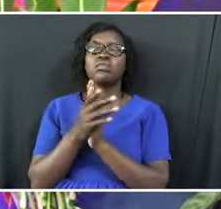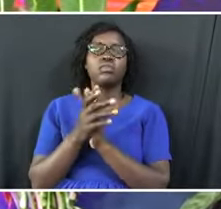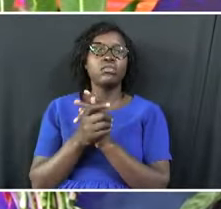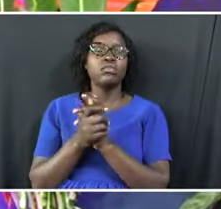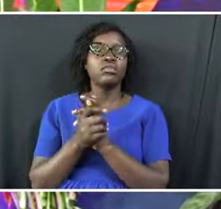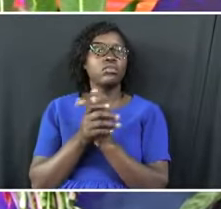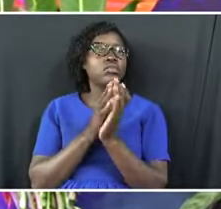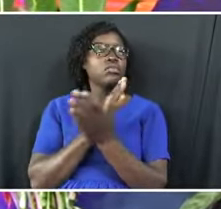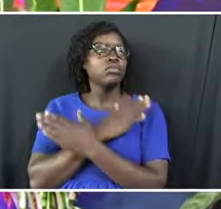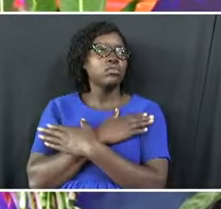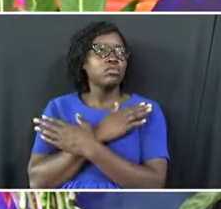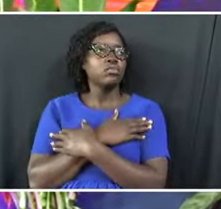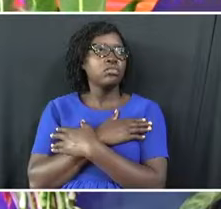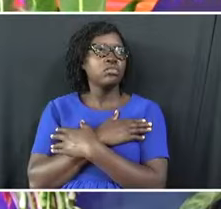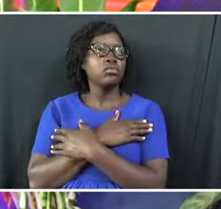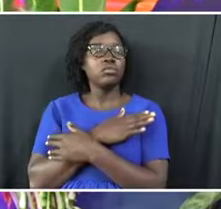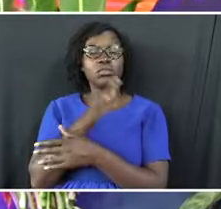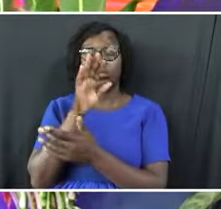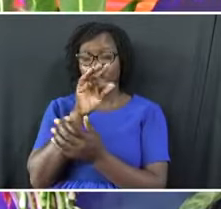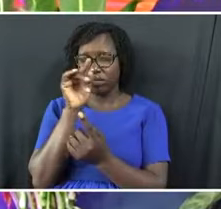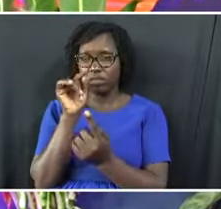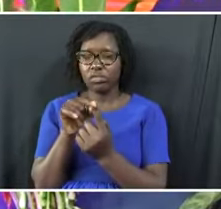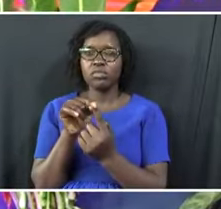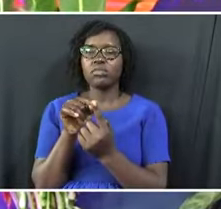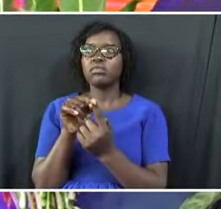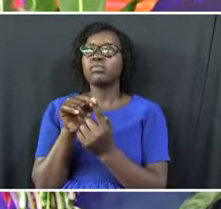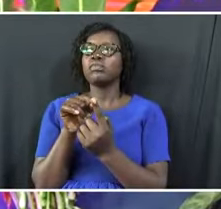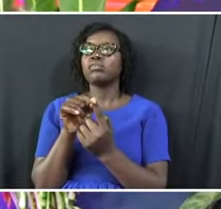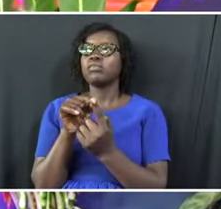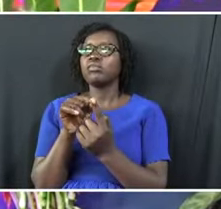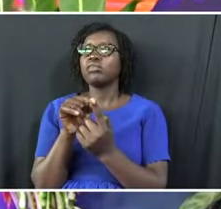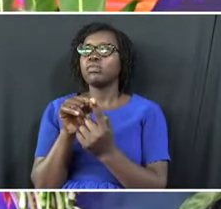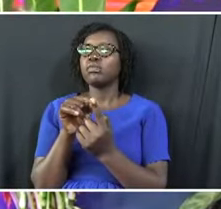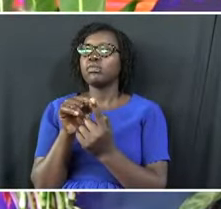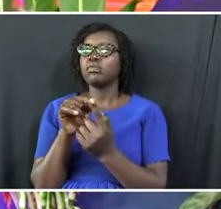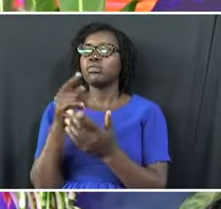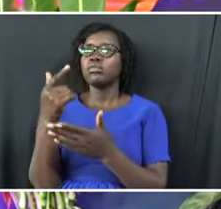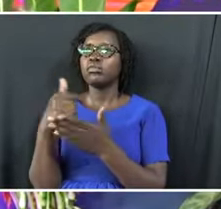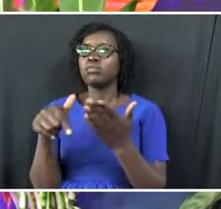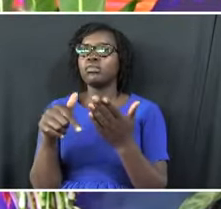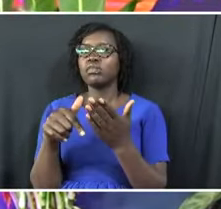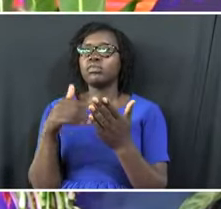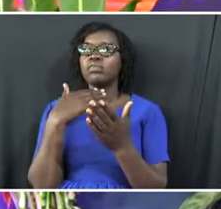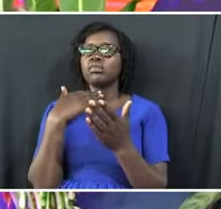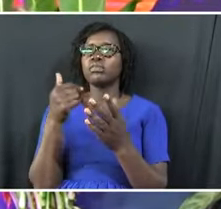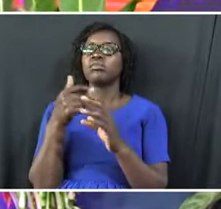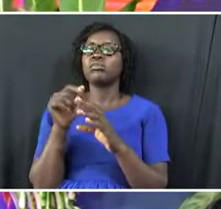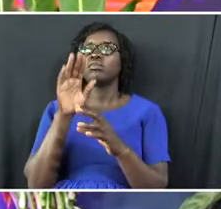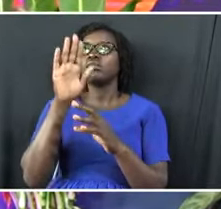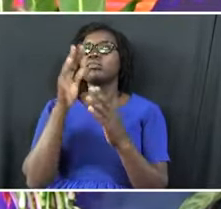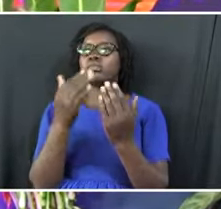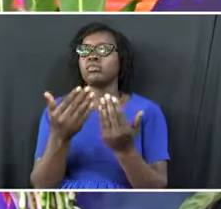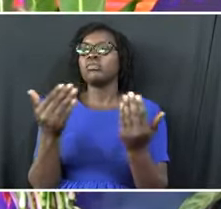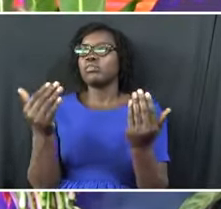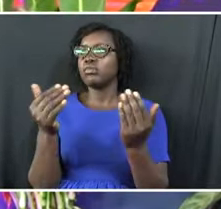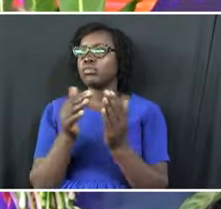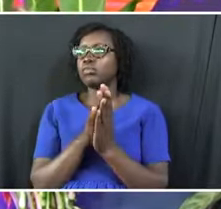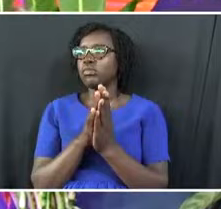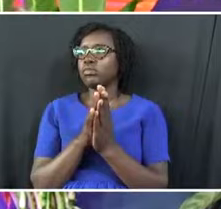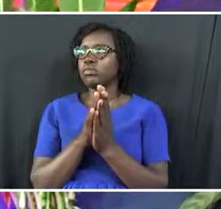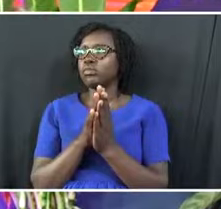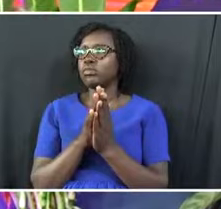Friends, God is very particular on what he wants from his children. And when we